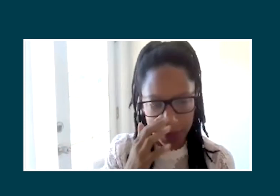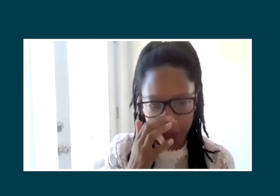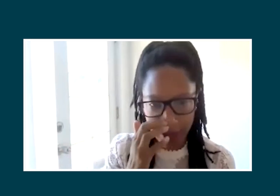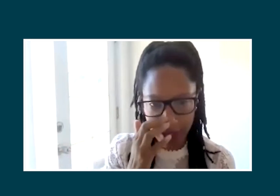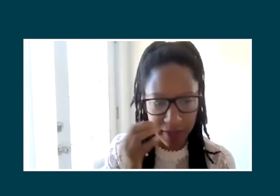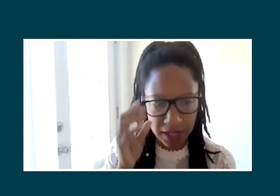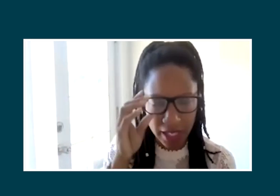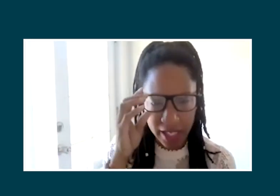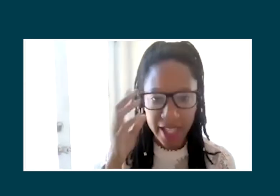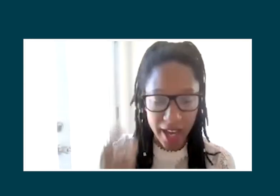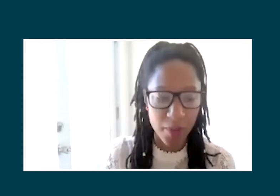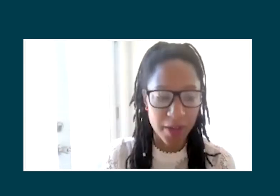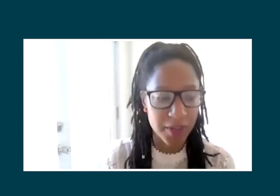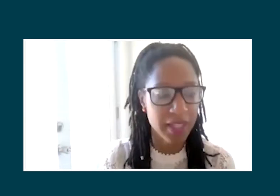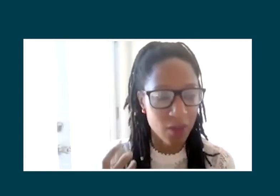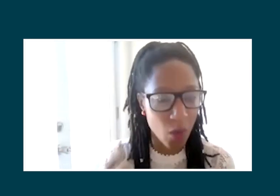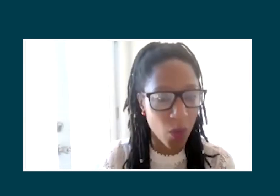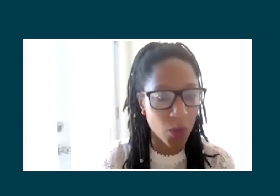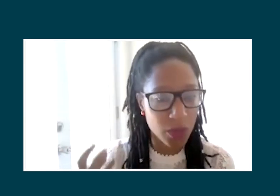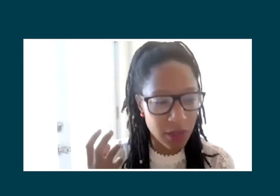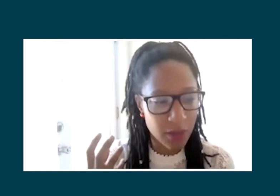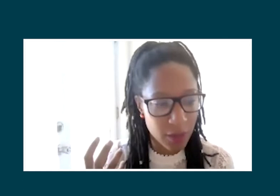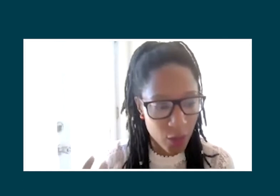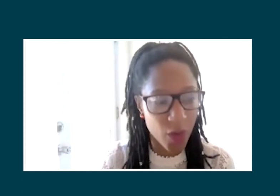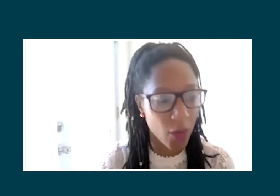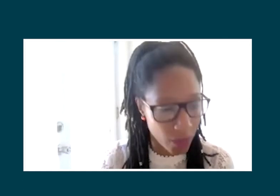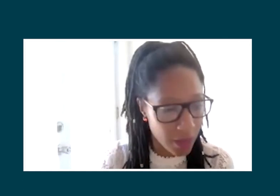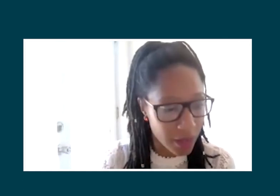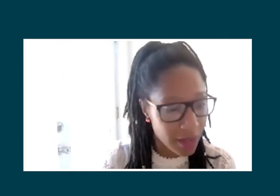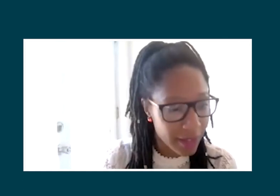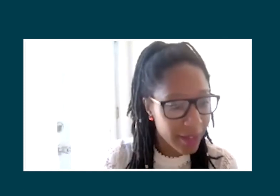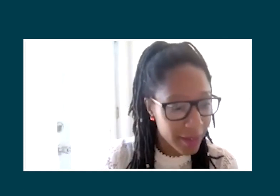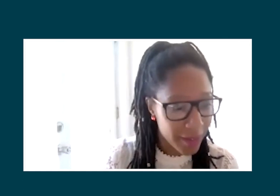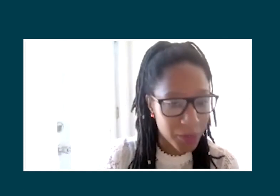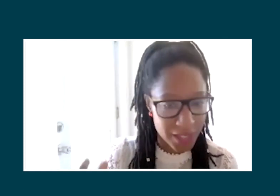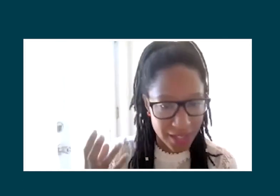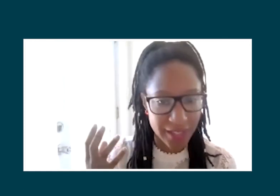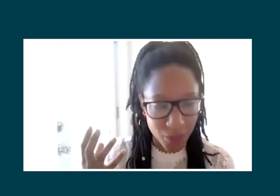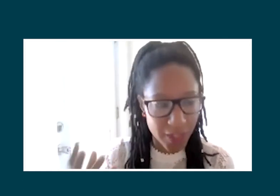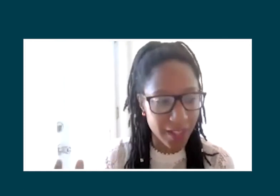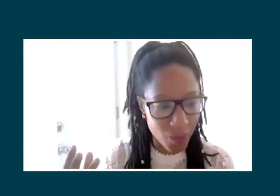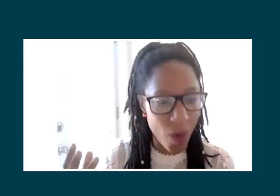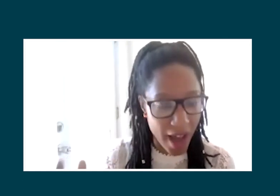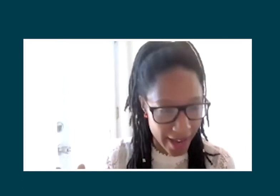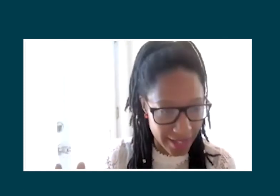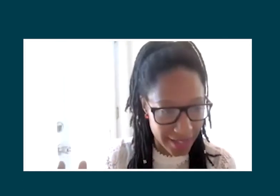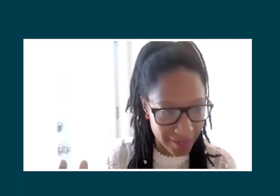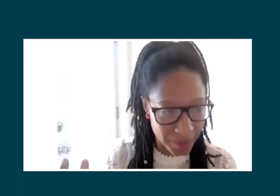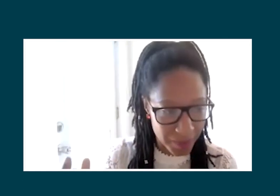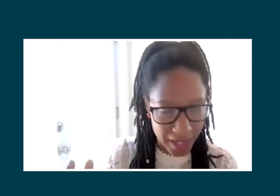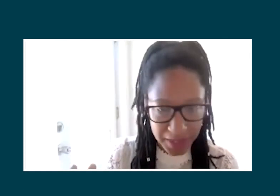and the Matrix and blah, blah, blah. And I was like, yeah, I want her to be an old crone who just is